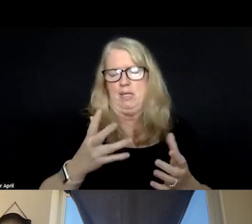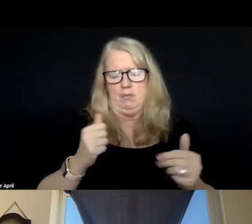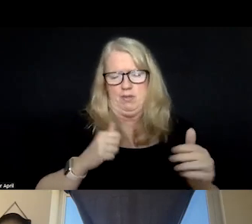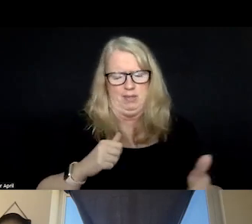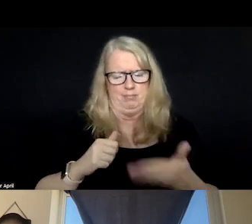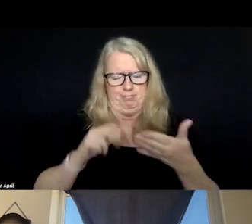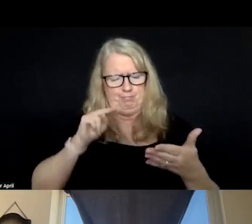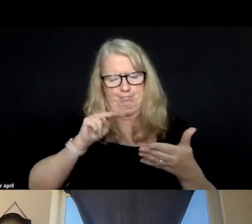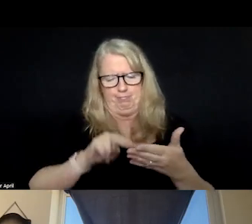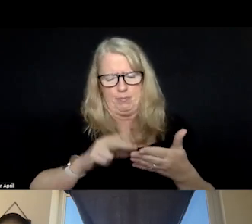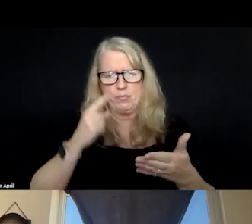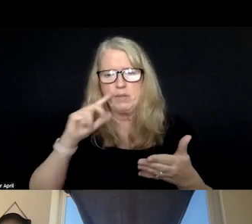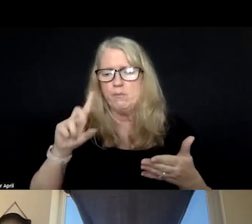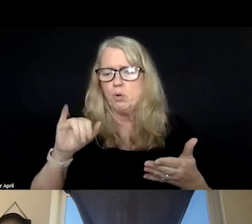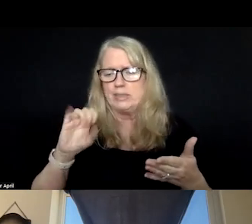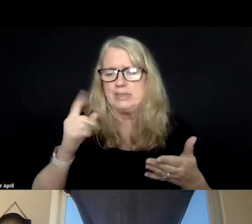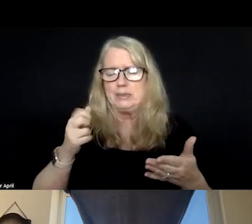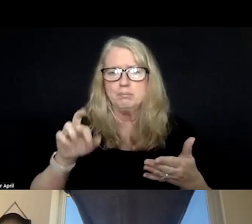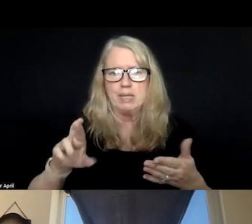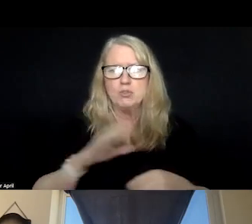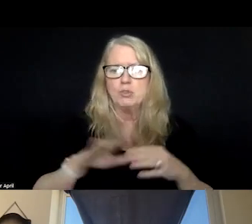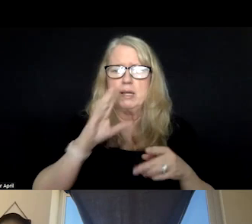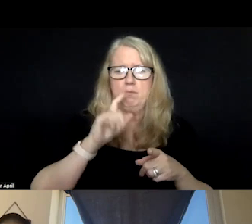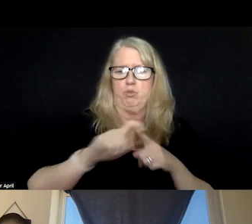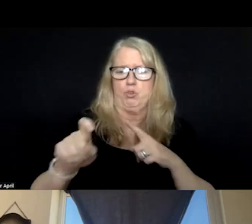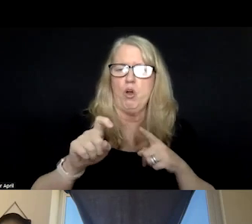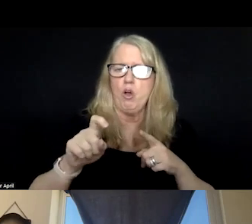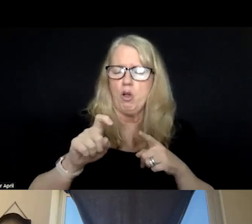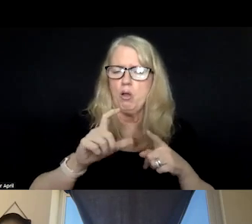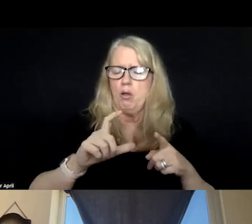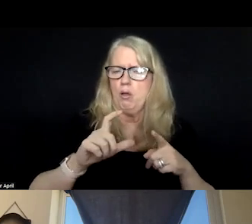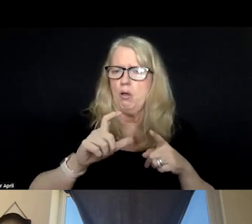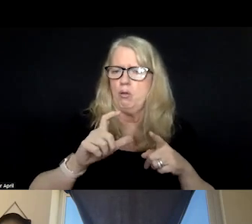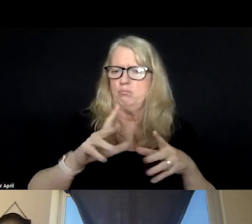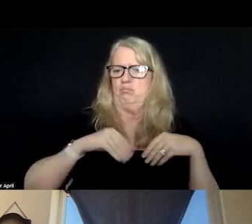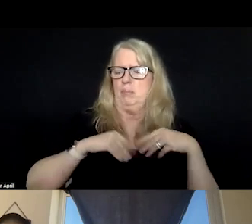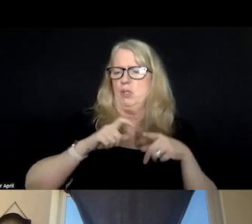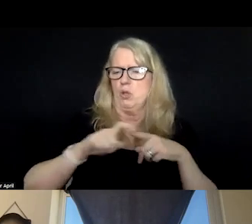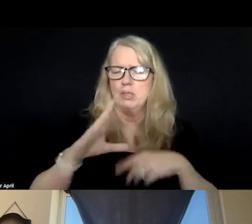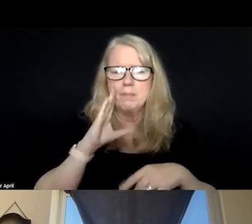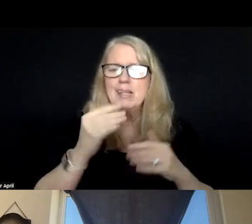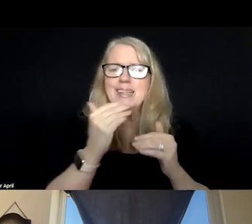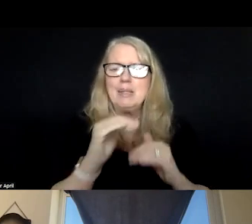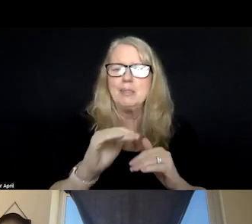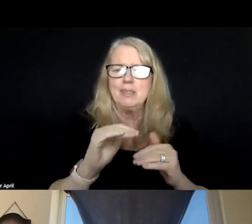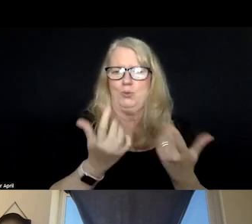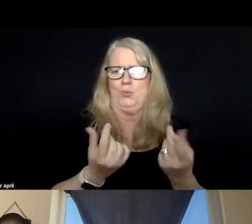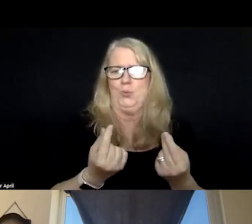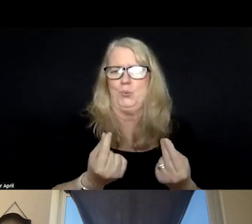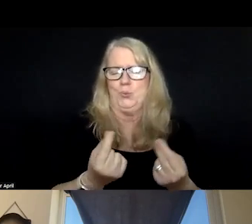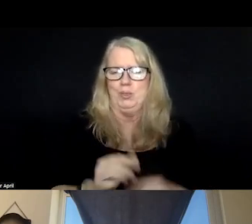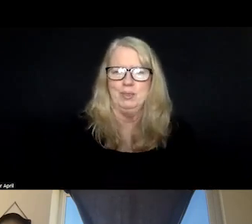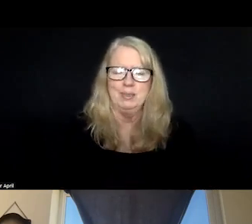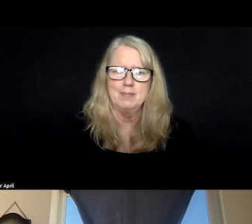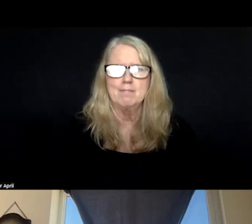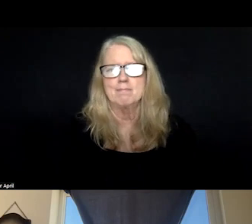table for dispatchers, call takers, is really limiting in what they're able to do. And so